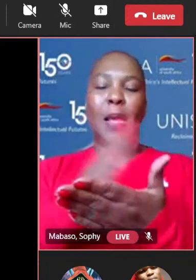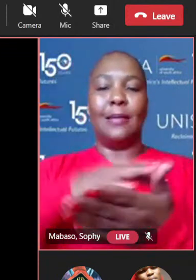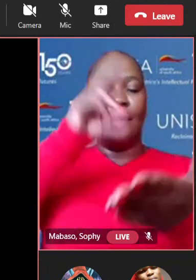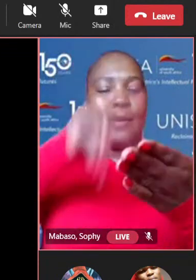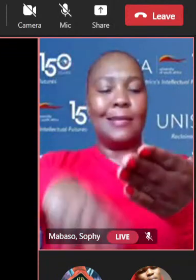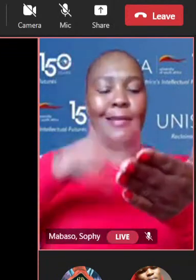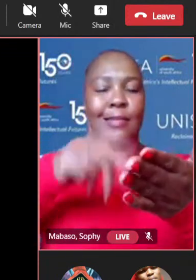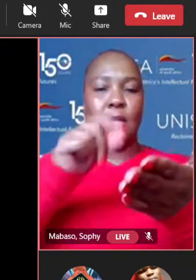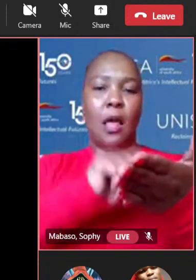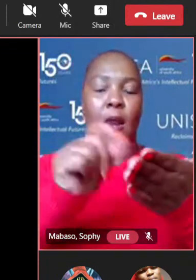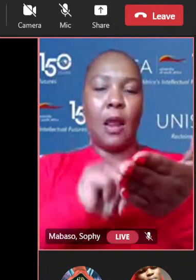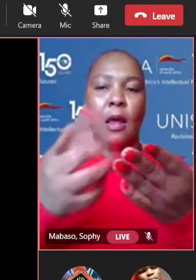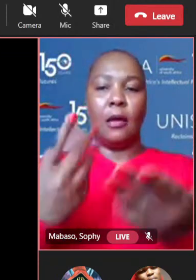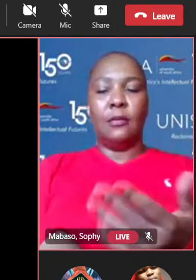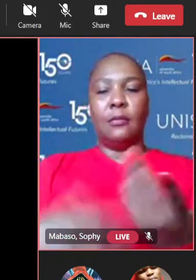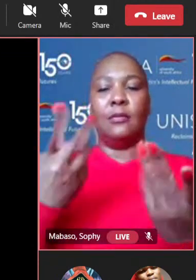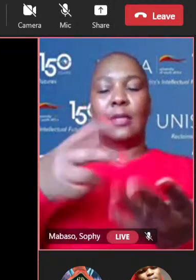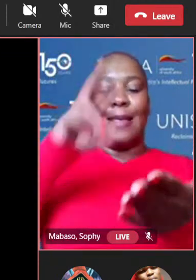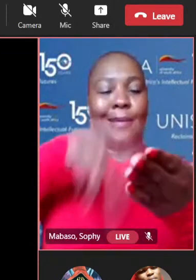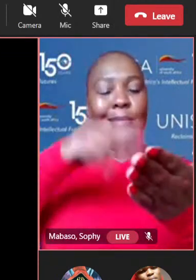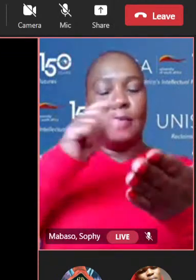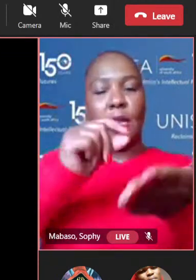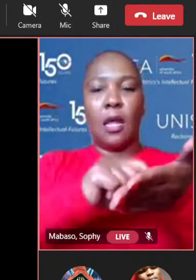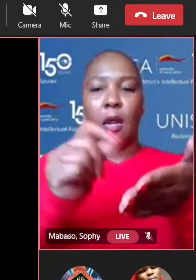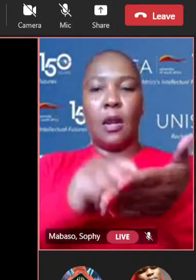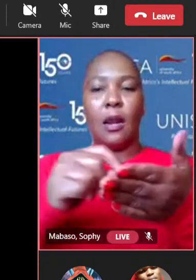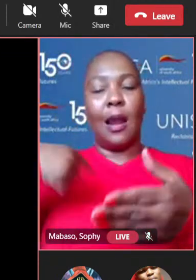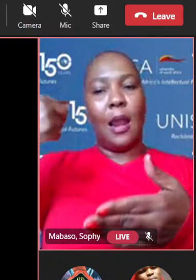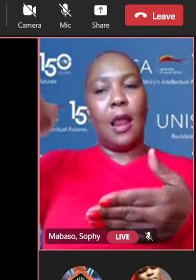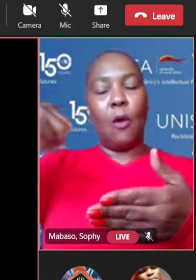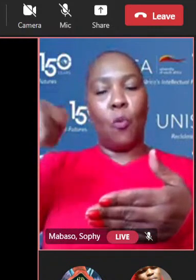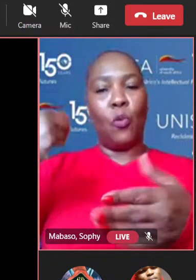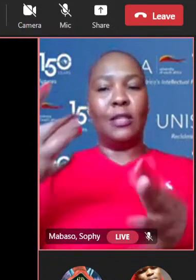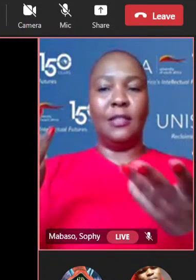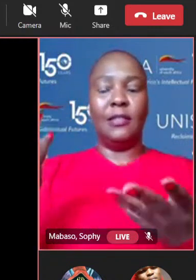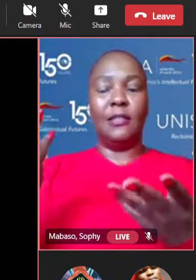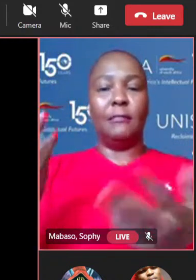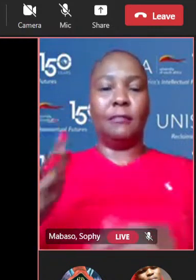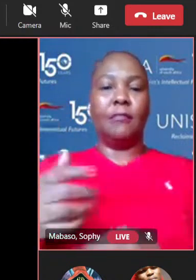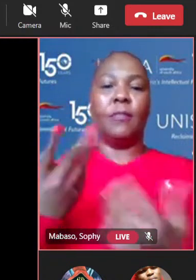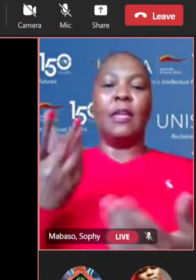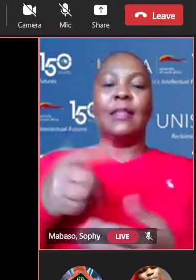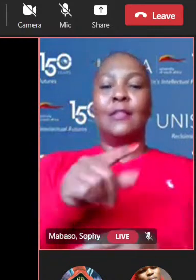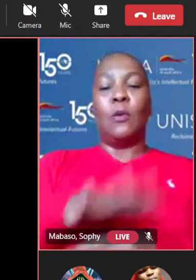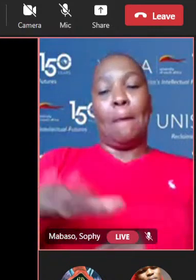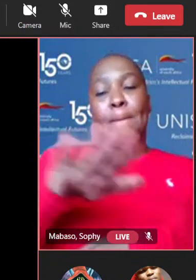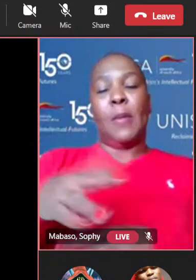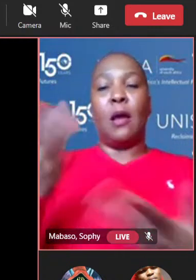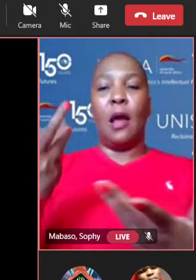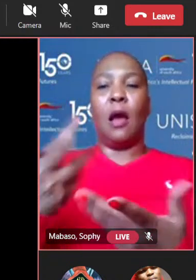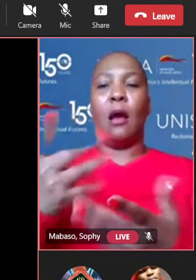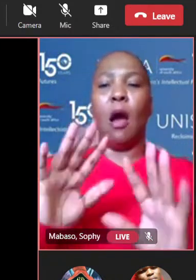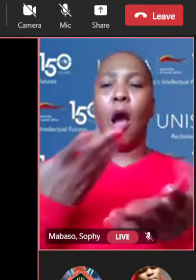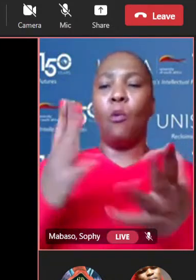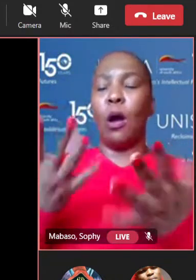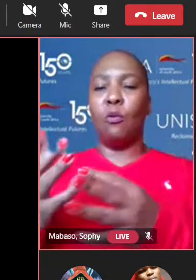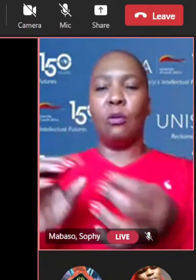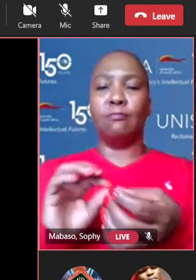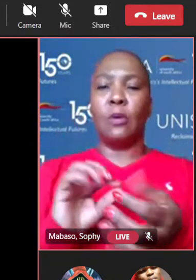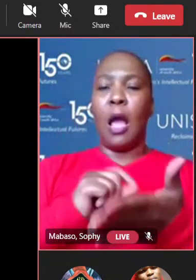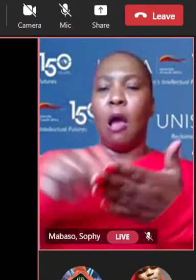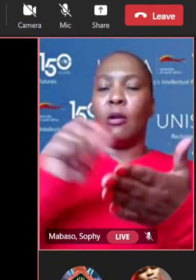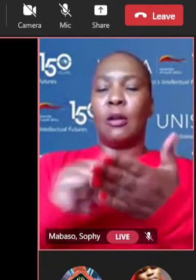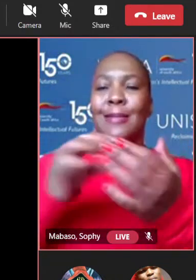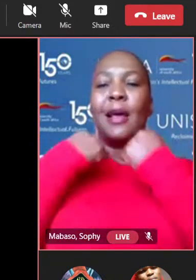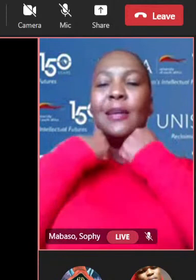writing. Reading and writing is language-based. This is the place where you learn how to construct sentences, how to write assignment